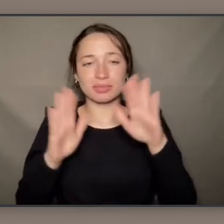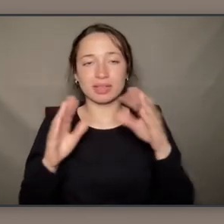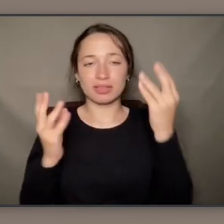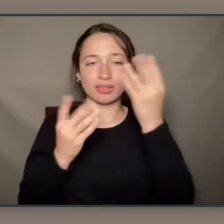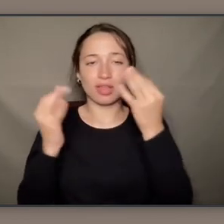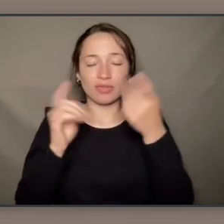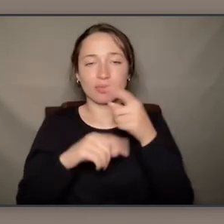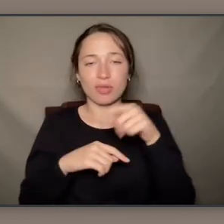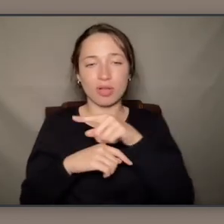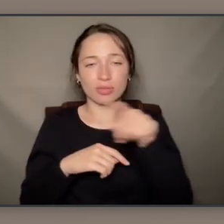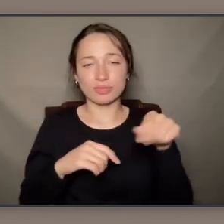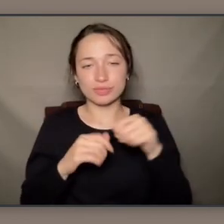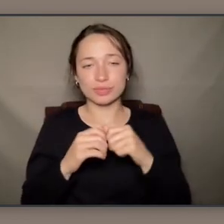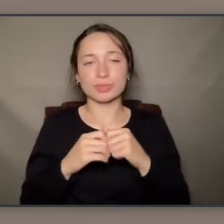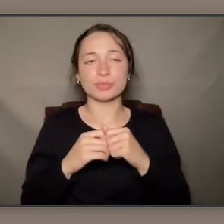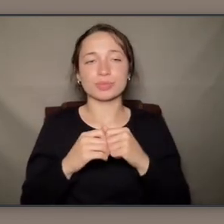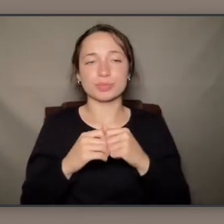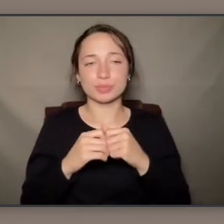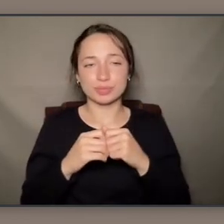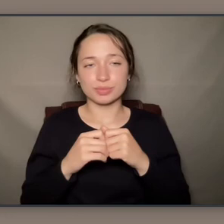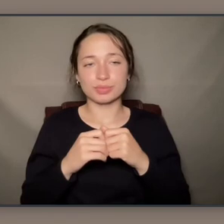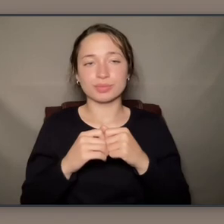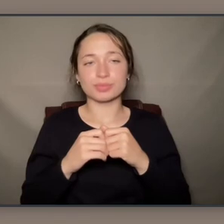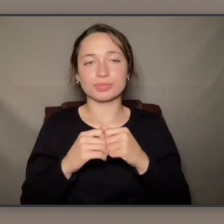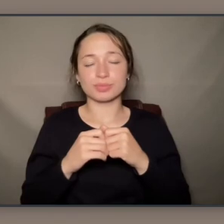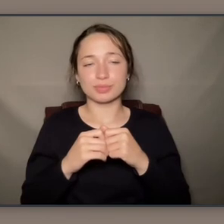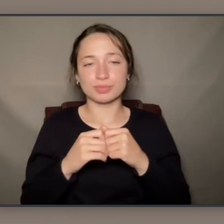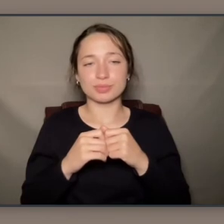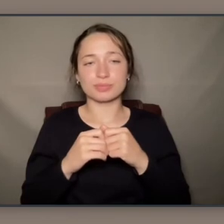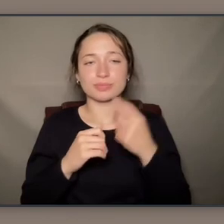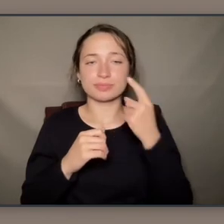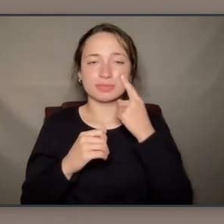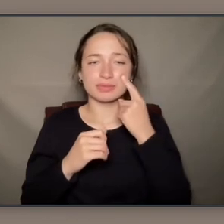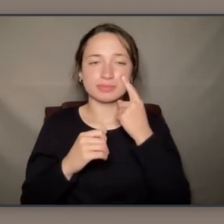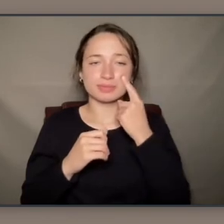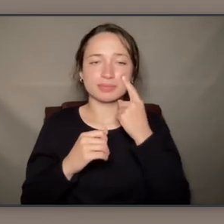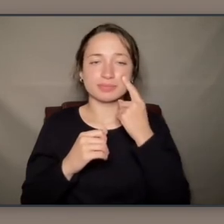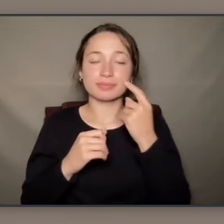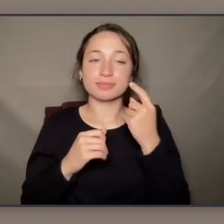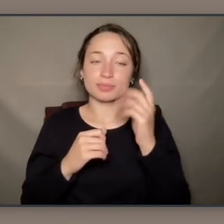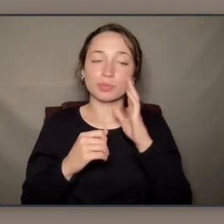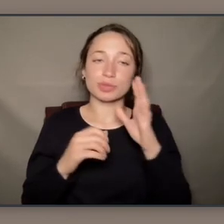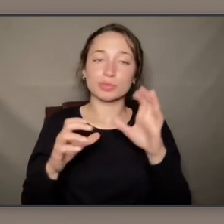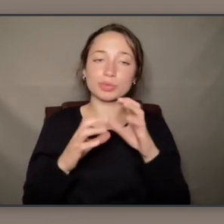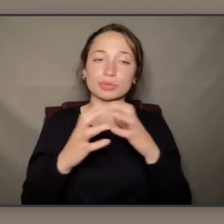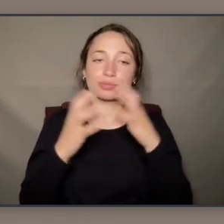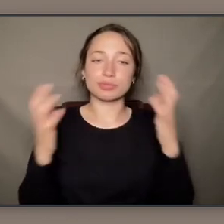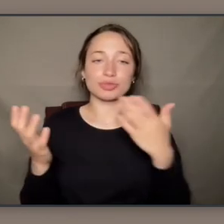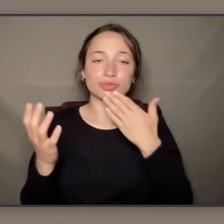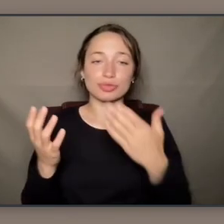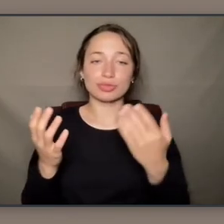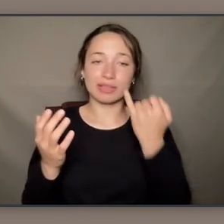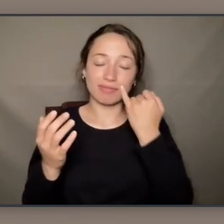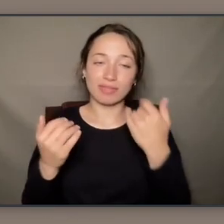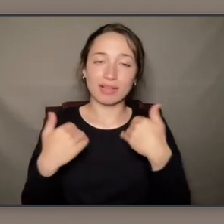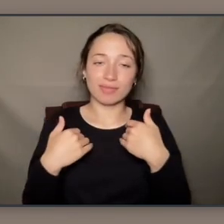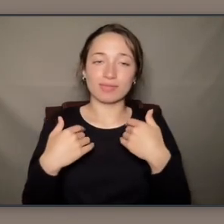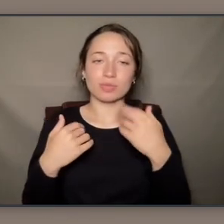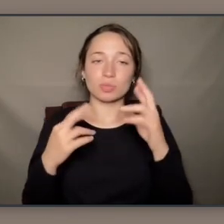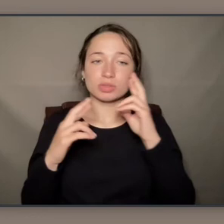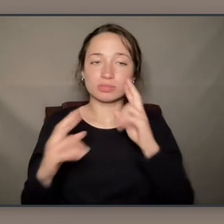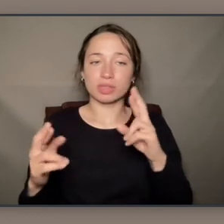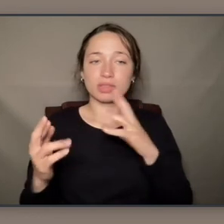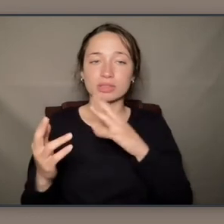hear these amazing thoughts from all of you. It's just that it would do so much good